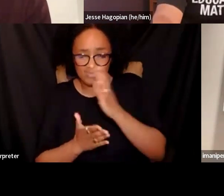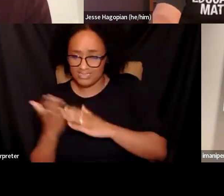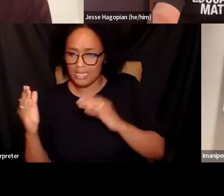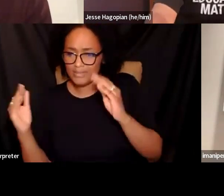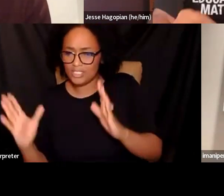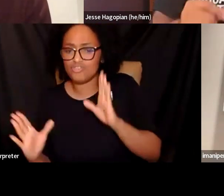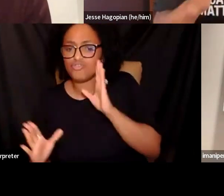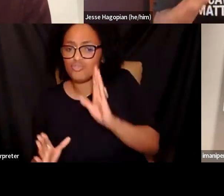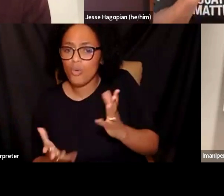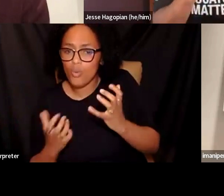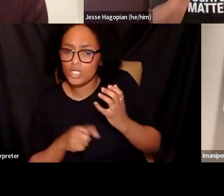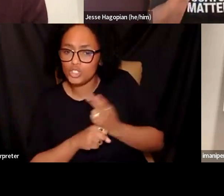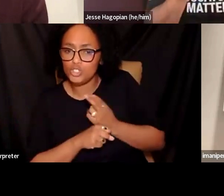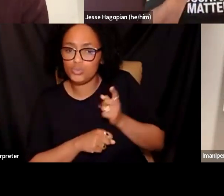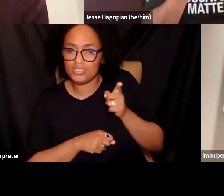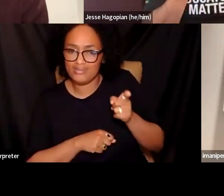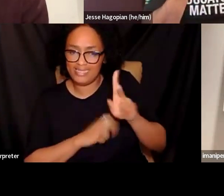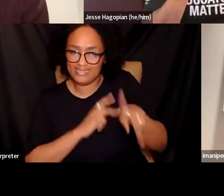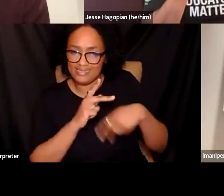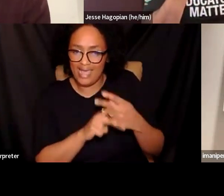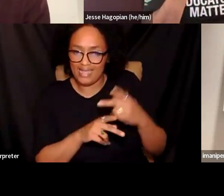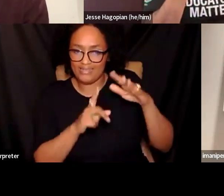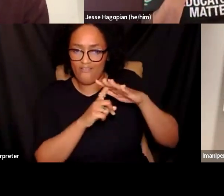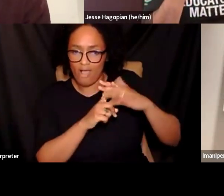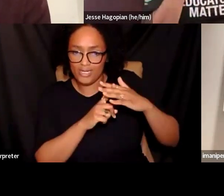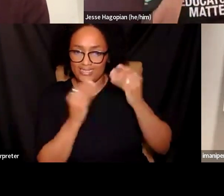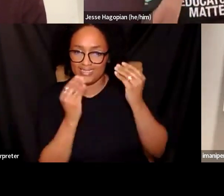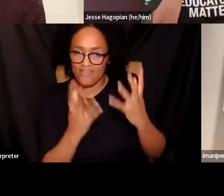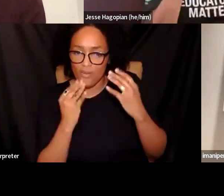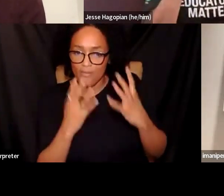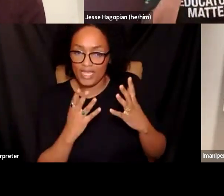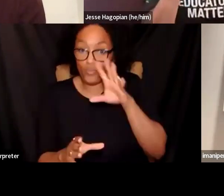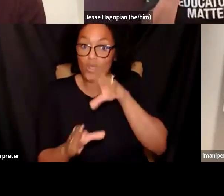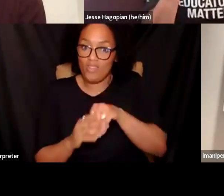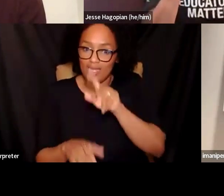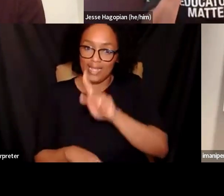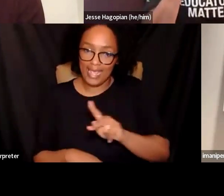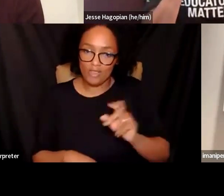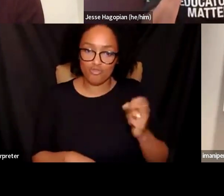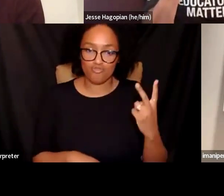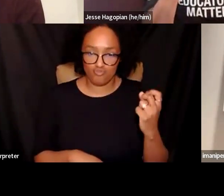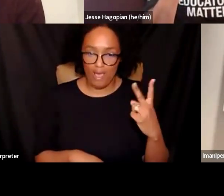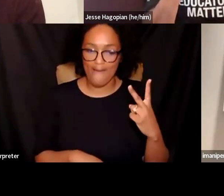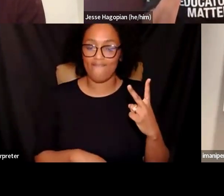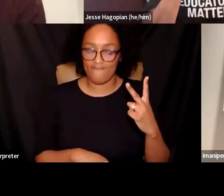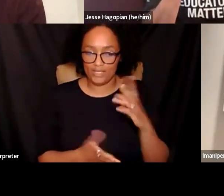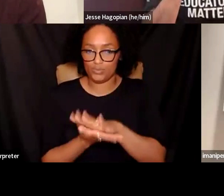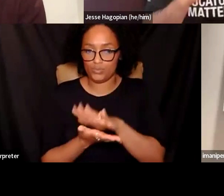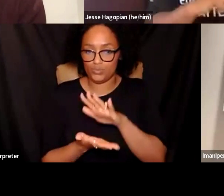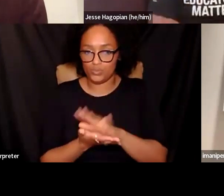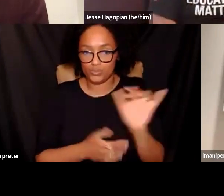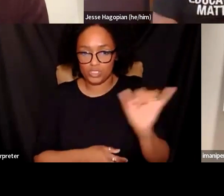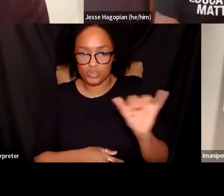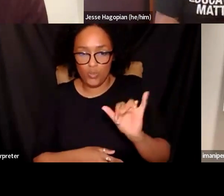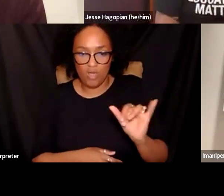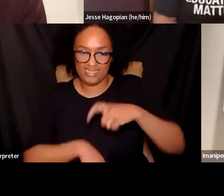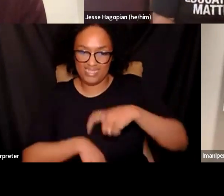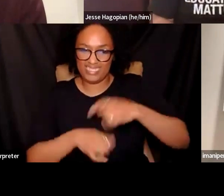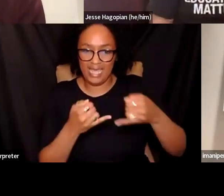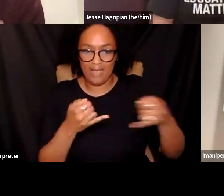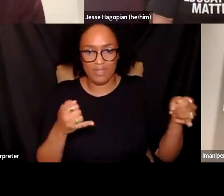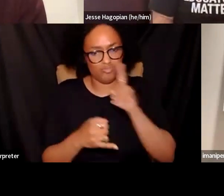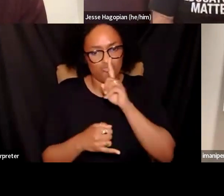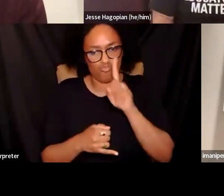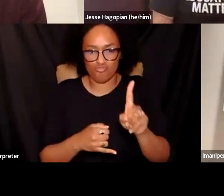in the context of K through 12 classrooms as well. And the interactive timeline is useful pedagogically across